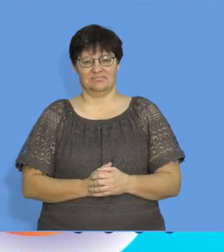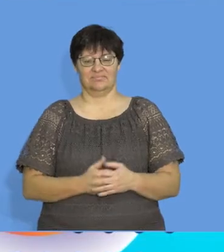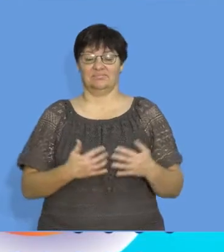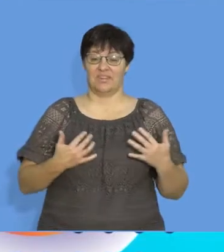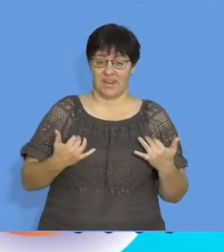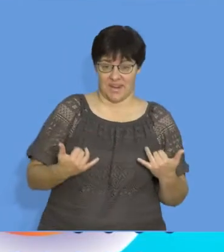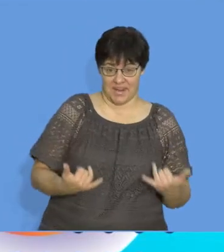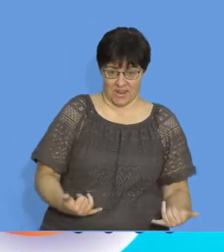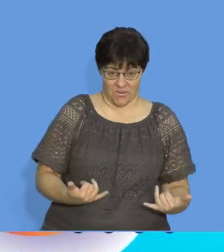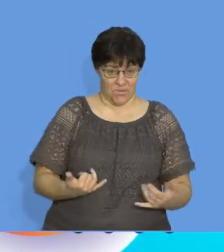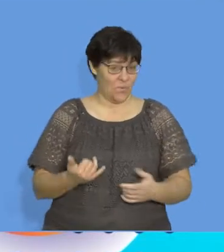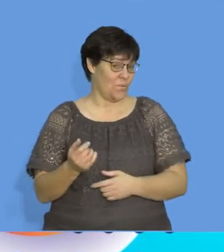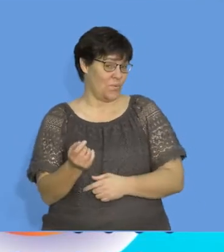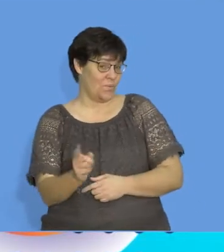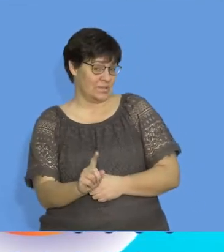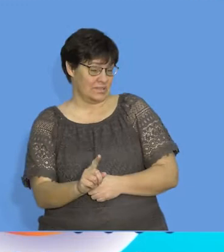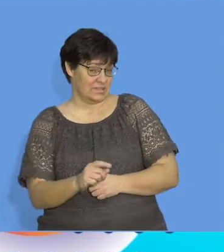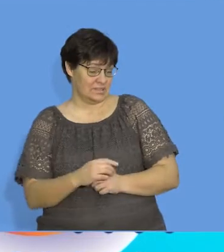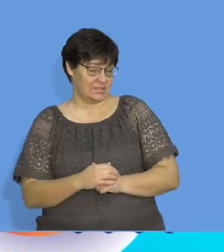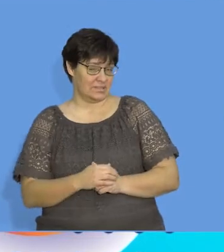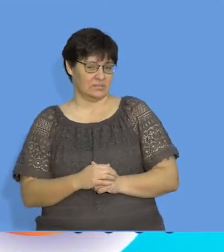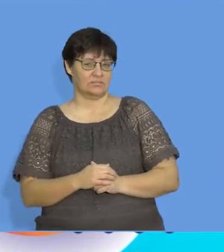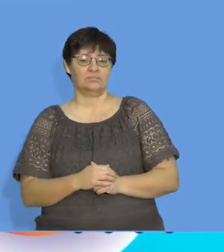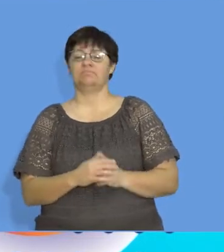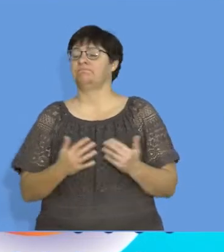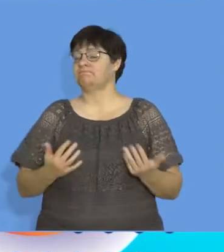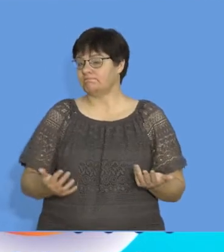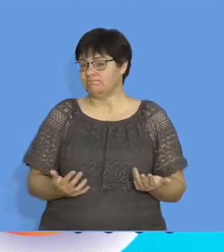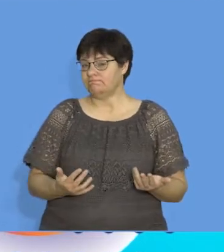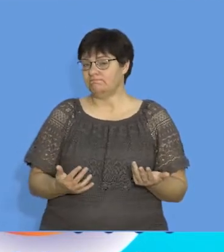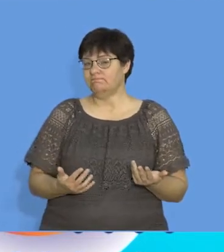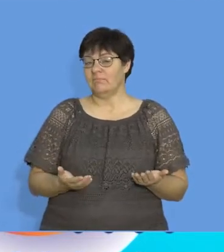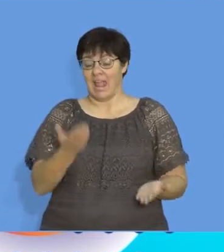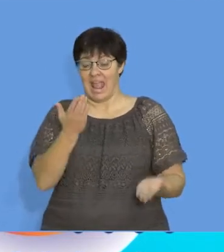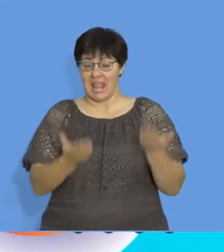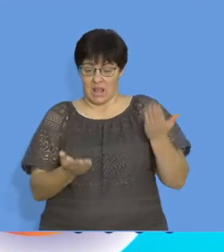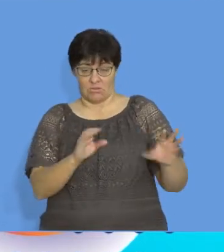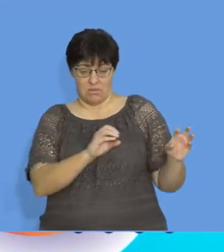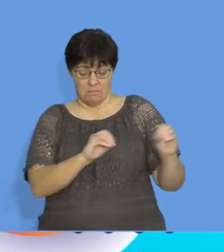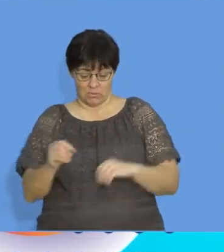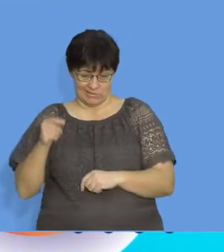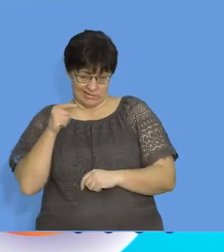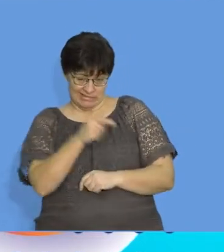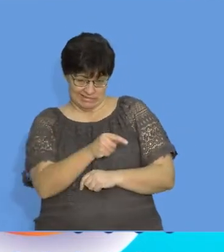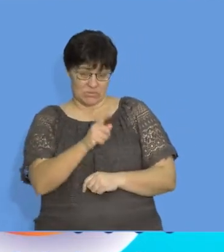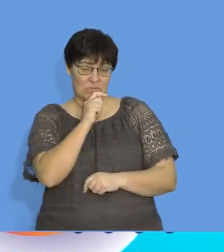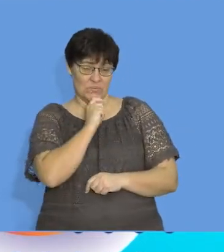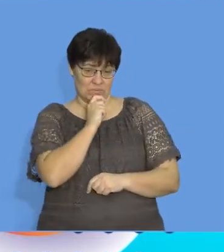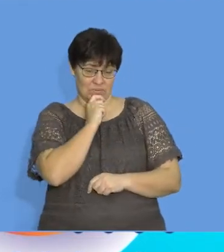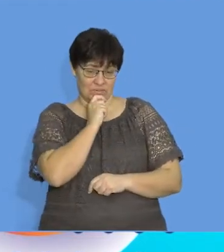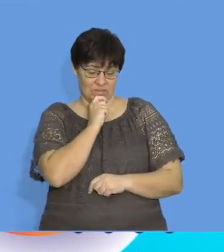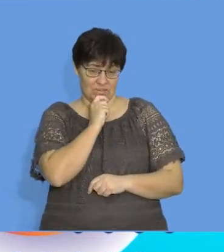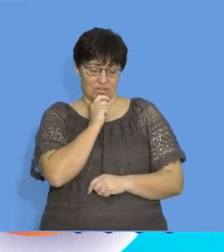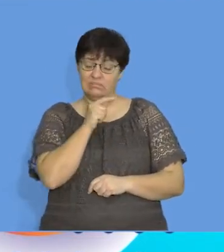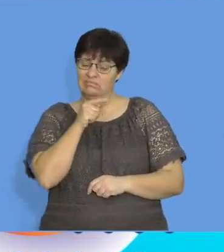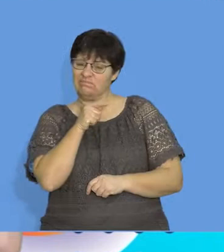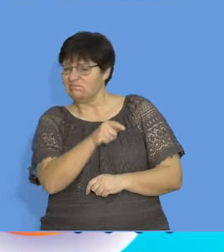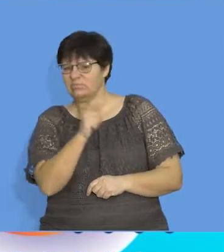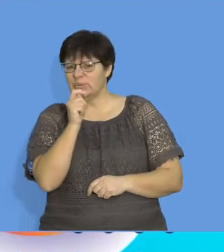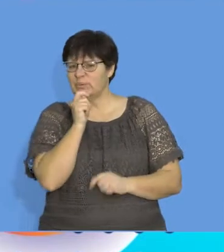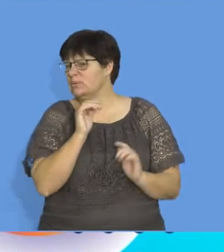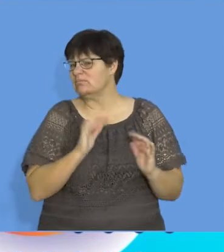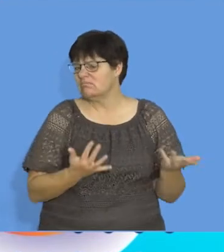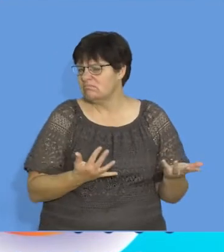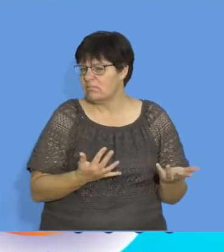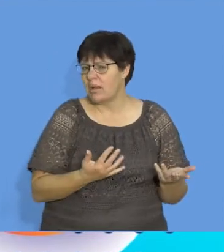So now, let's look at what happens if I use equations of motion. Now, to use equations of motion, I need to decide